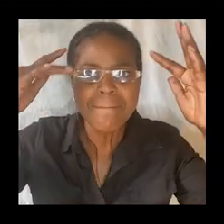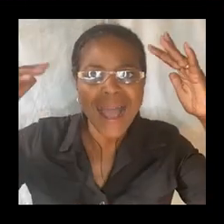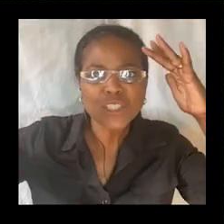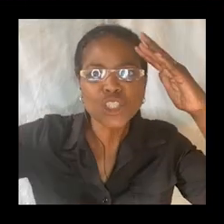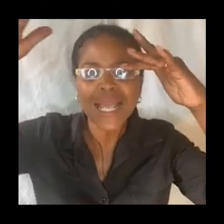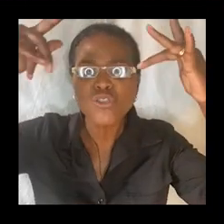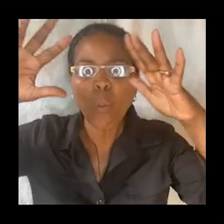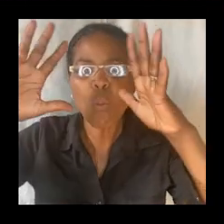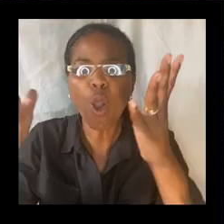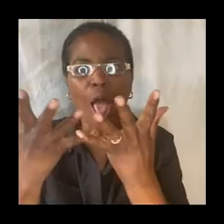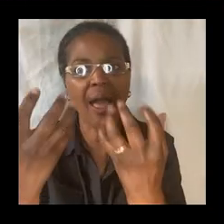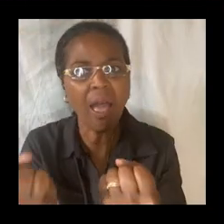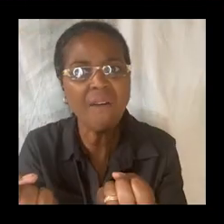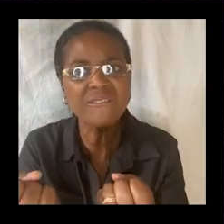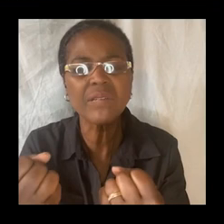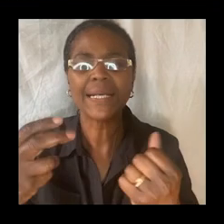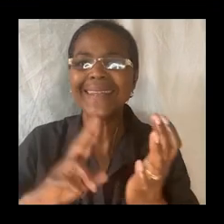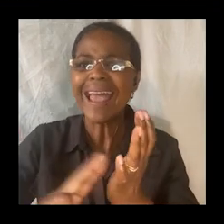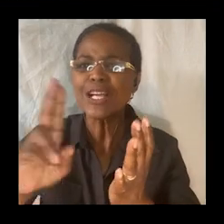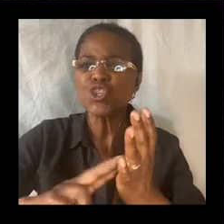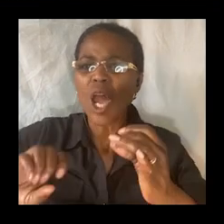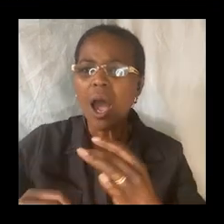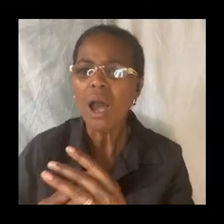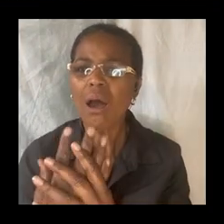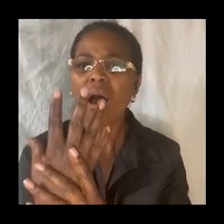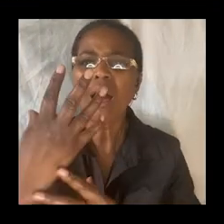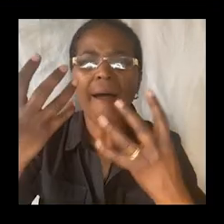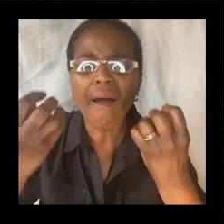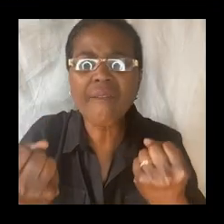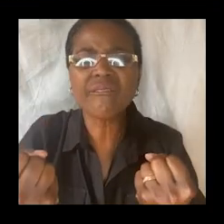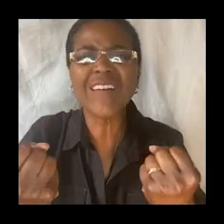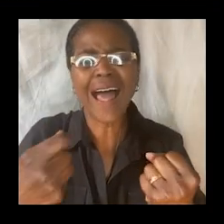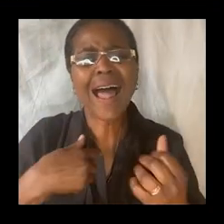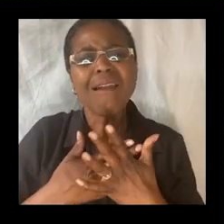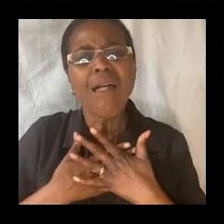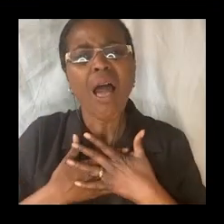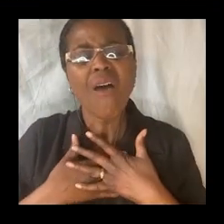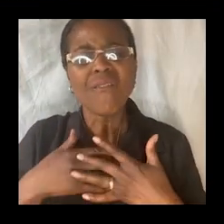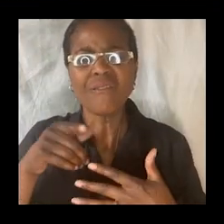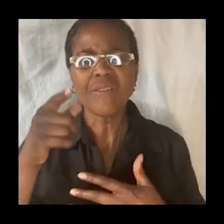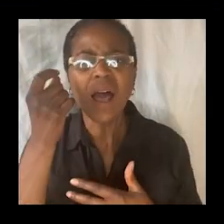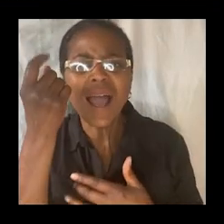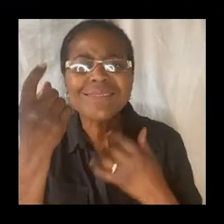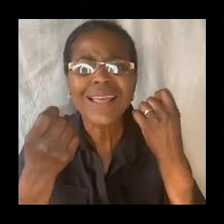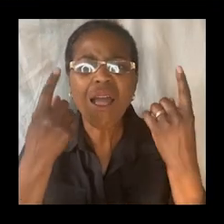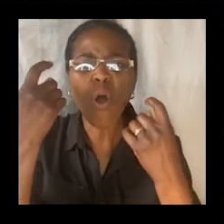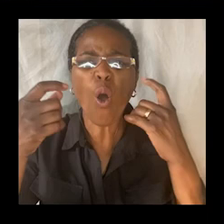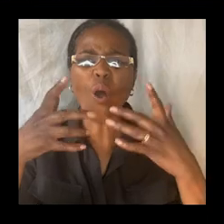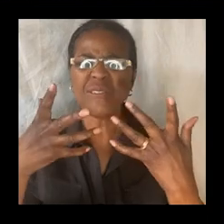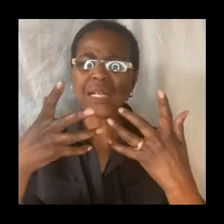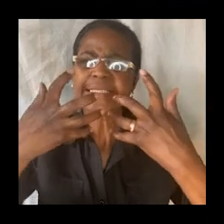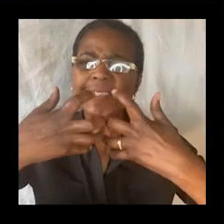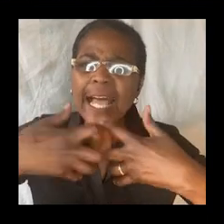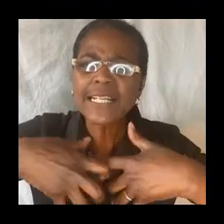real to him is the world of his imagination and of nature and of evolution. And